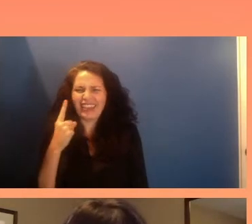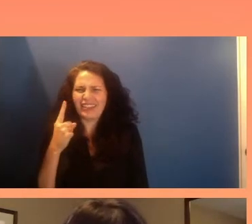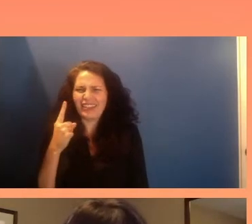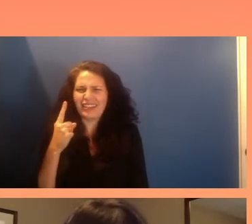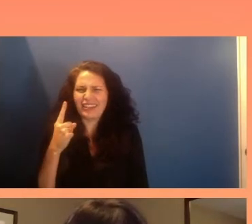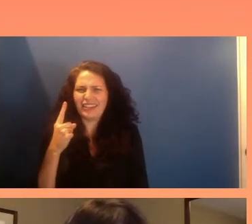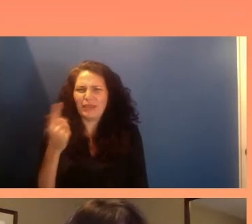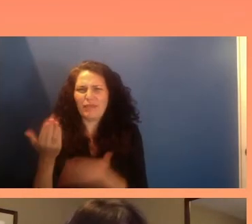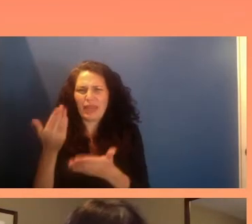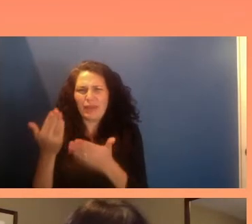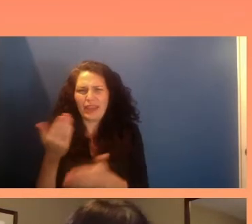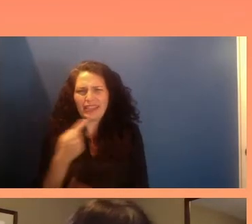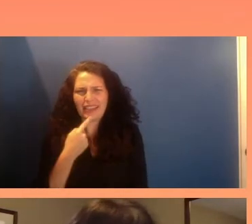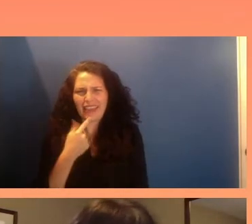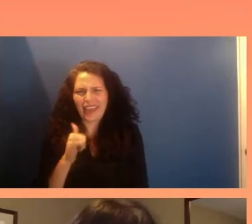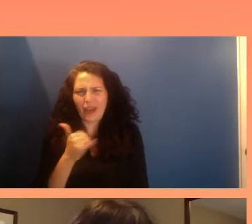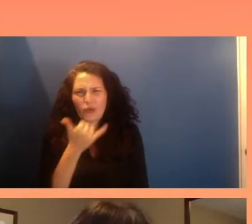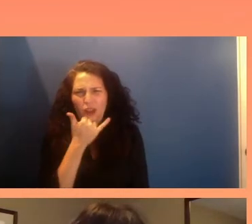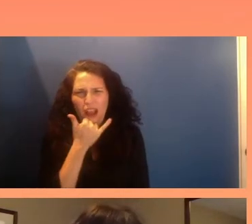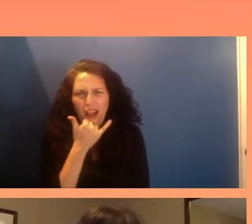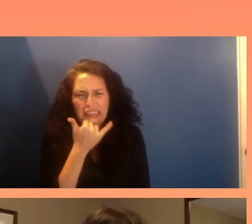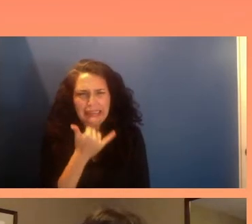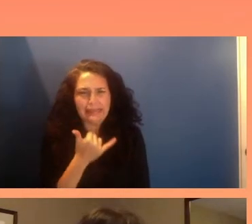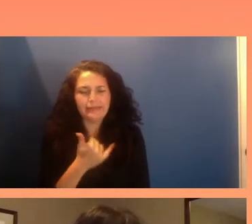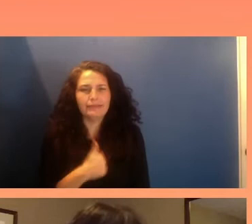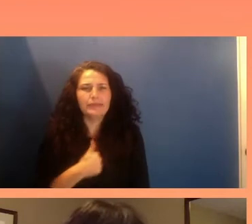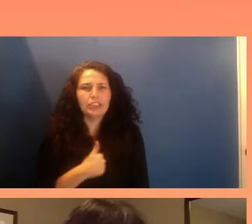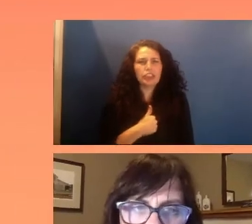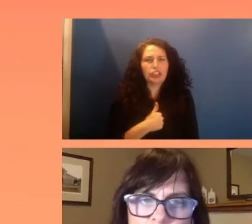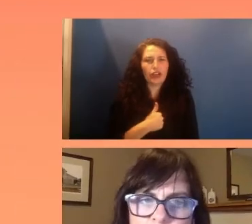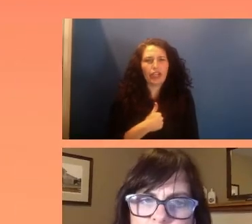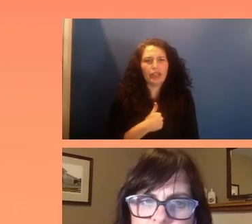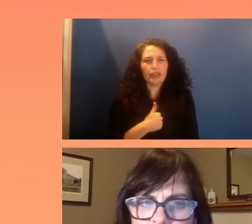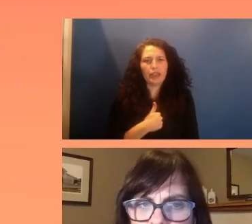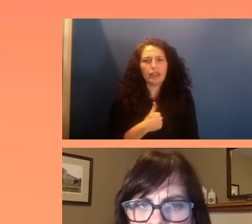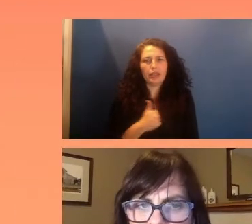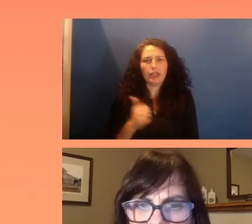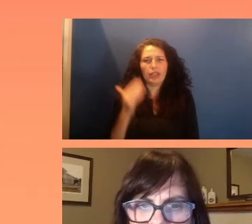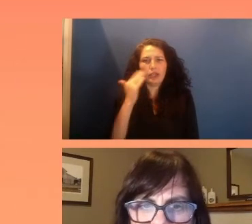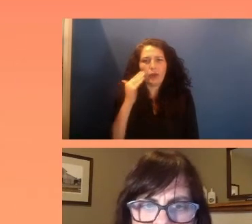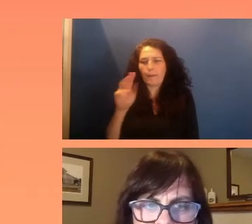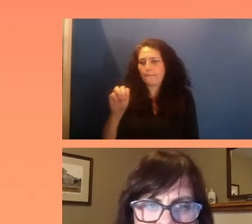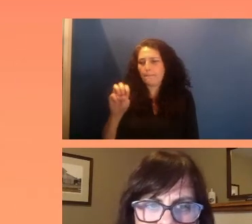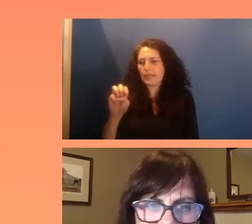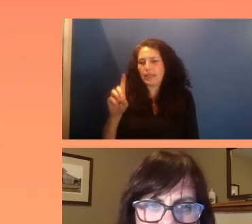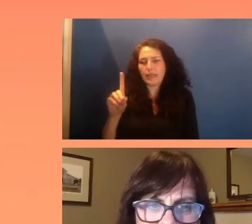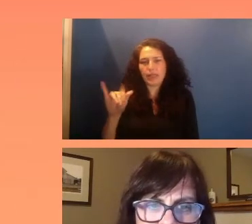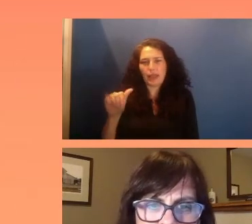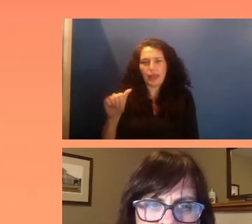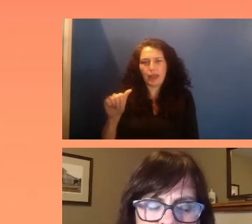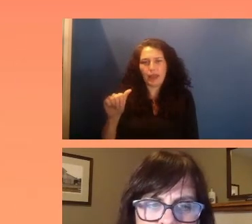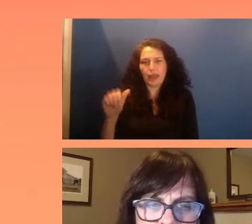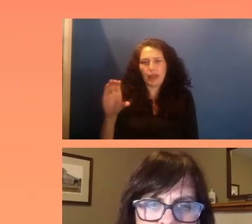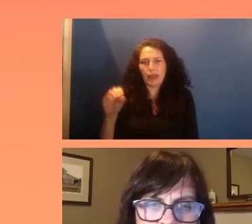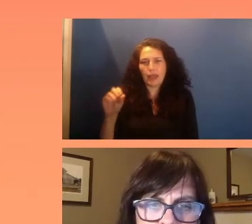spoken that wrong, but I guess if you could just address the concept of a media commons.